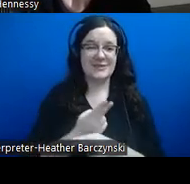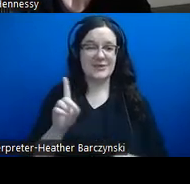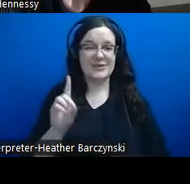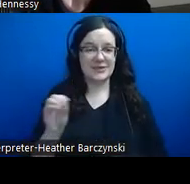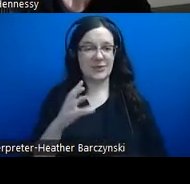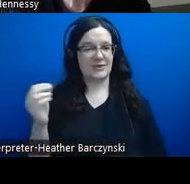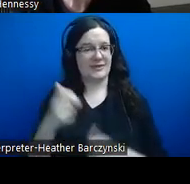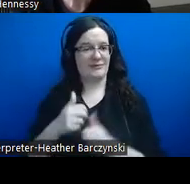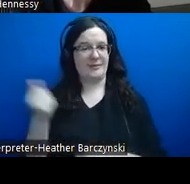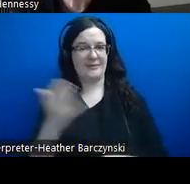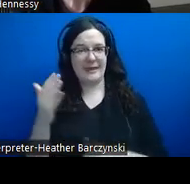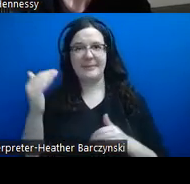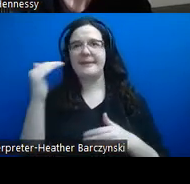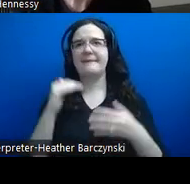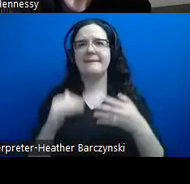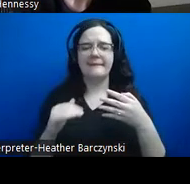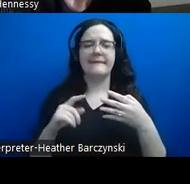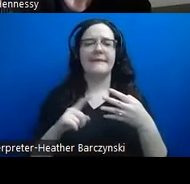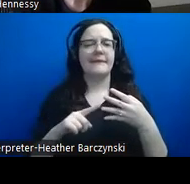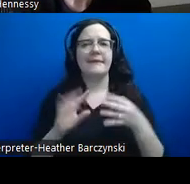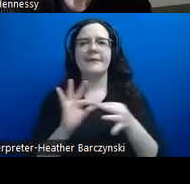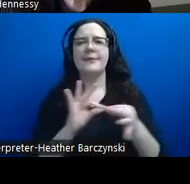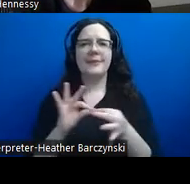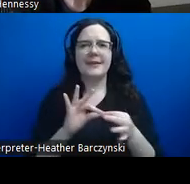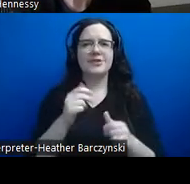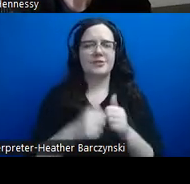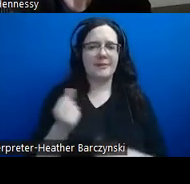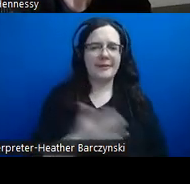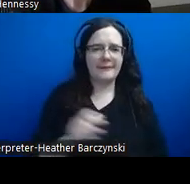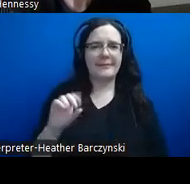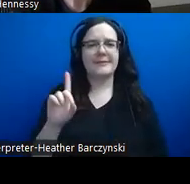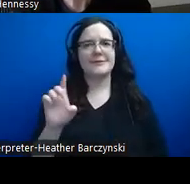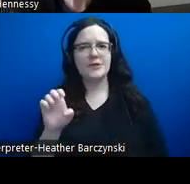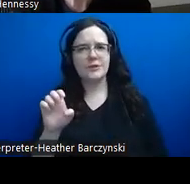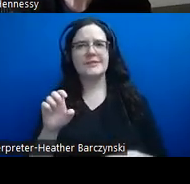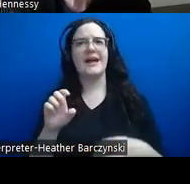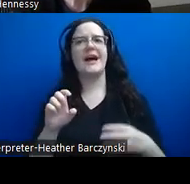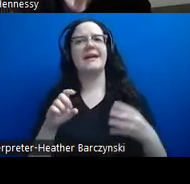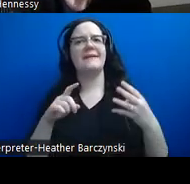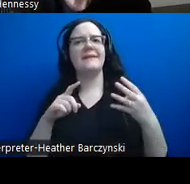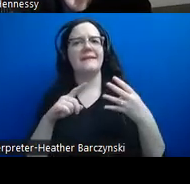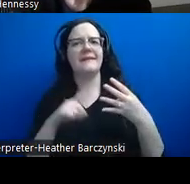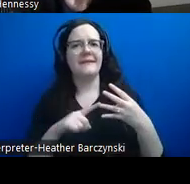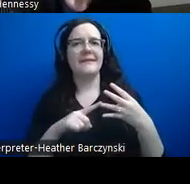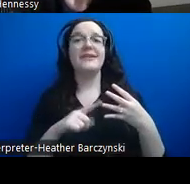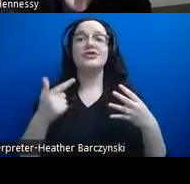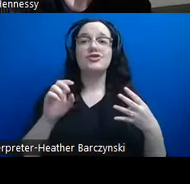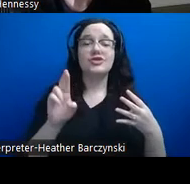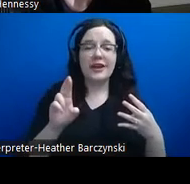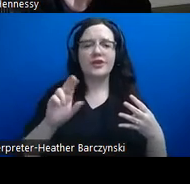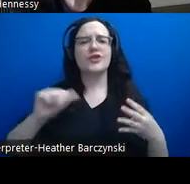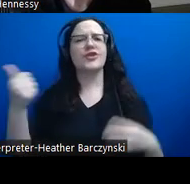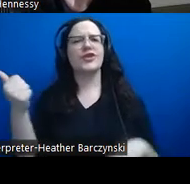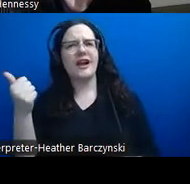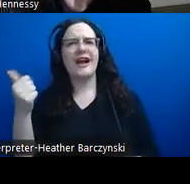gambling, suicide, and gender, co-occurring disorders, gambling severity and gambling activity, screening for problem